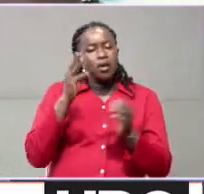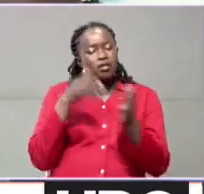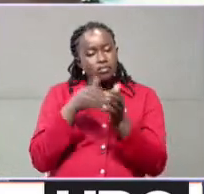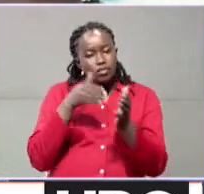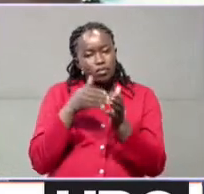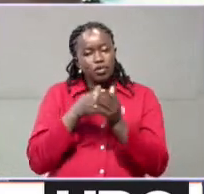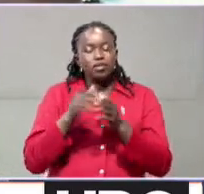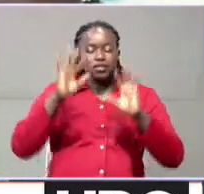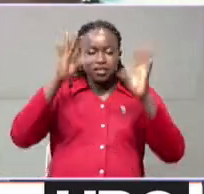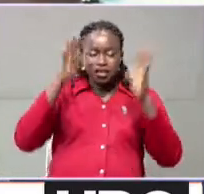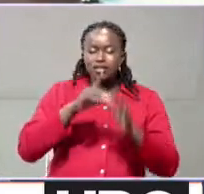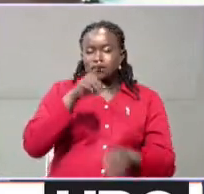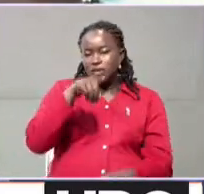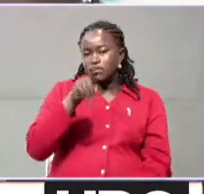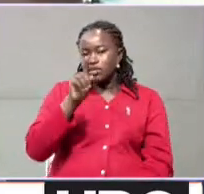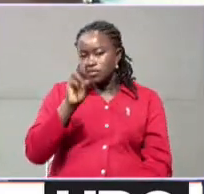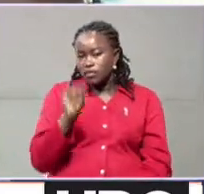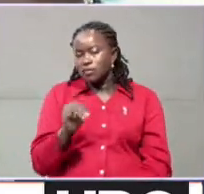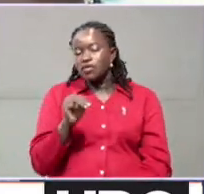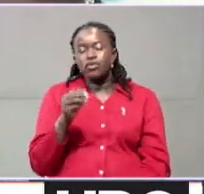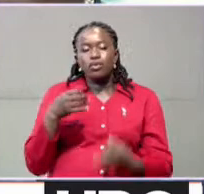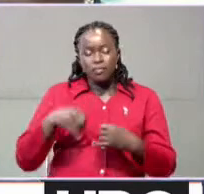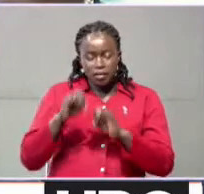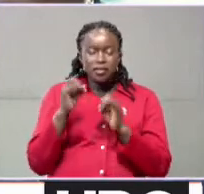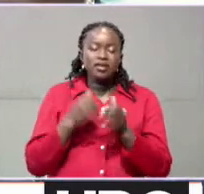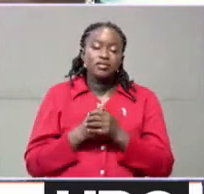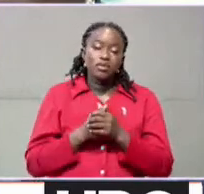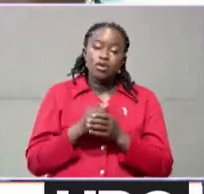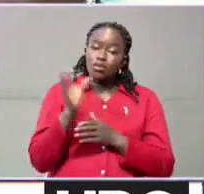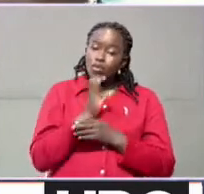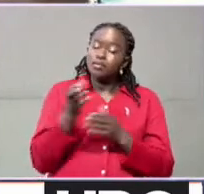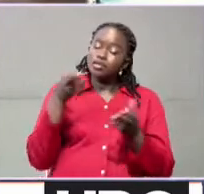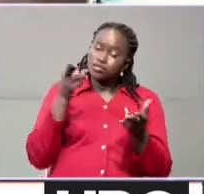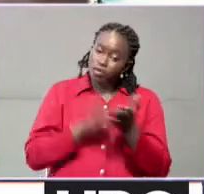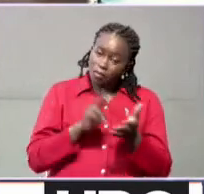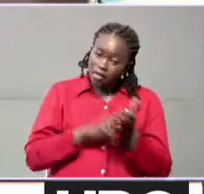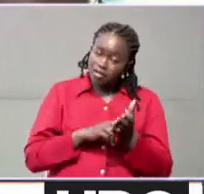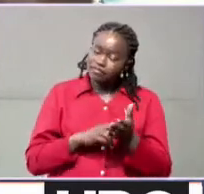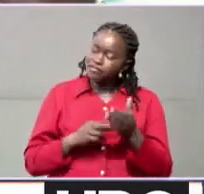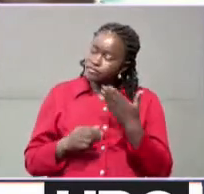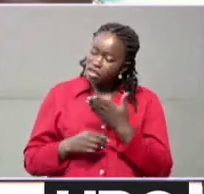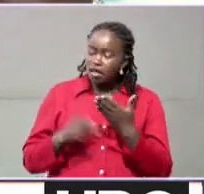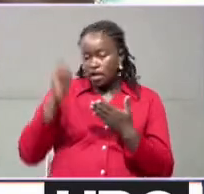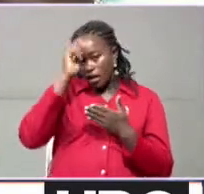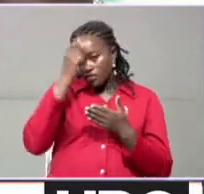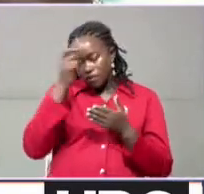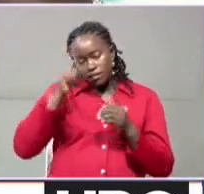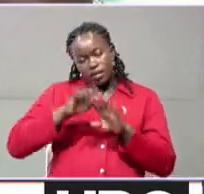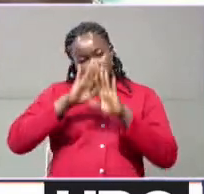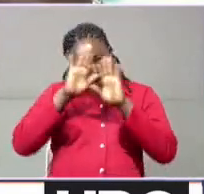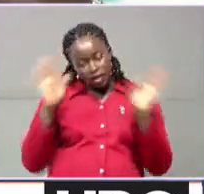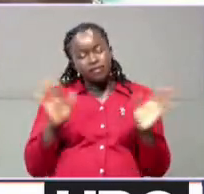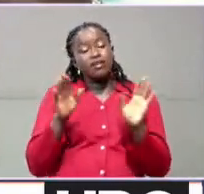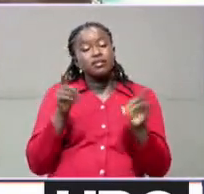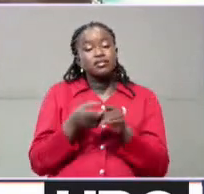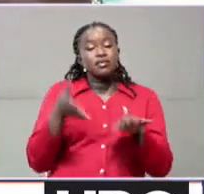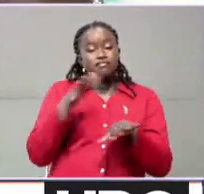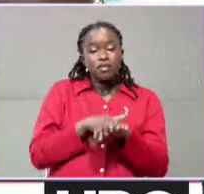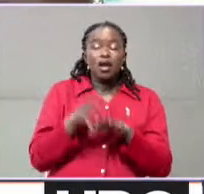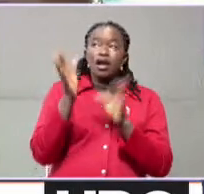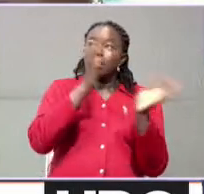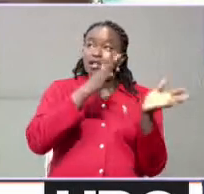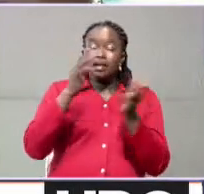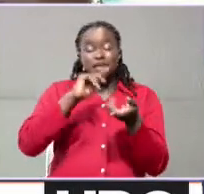the paris development model implementation committee recommendation governments will streamline and integrate climate